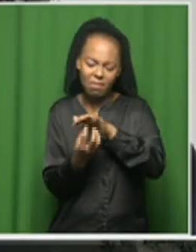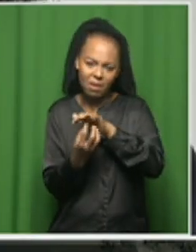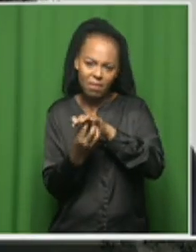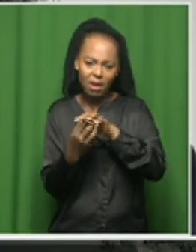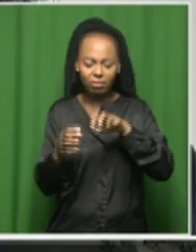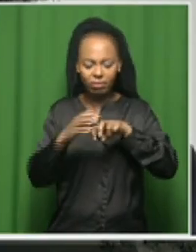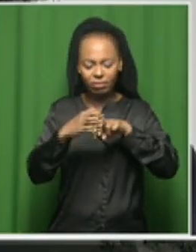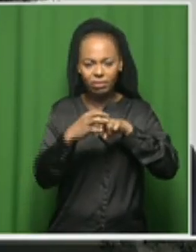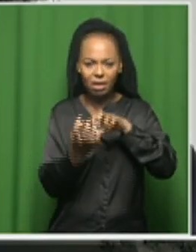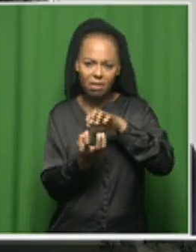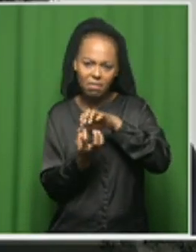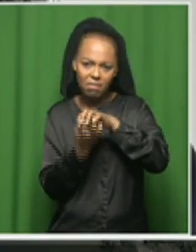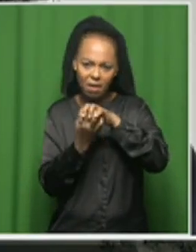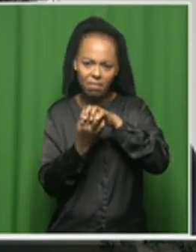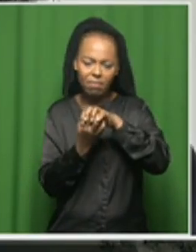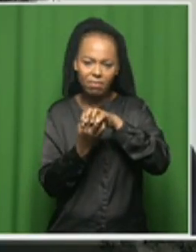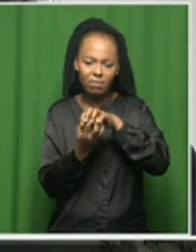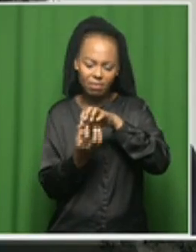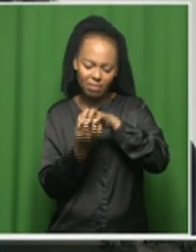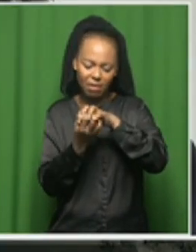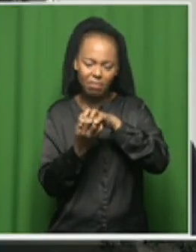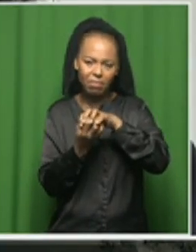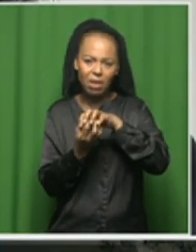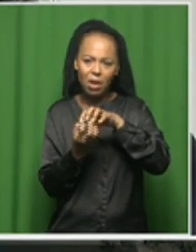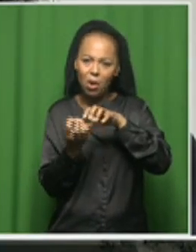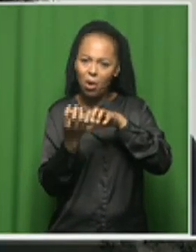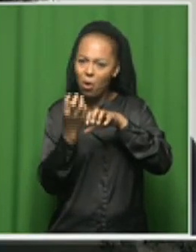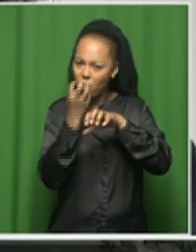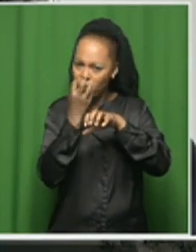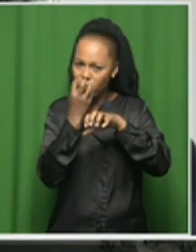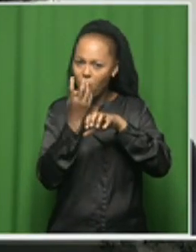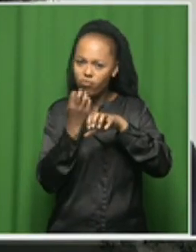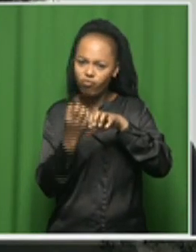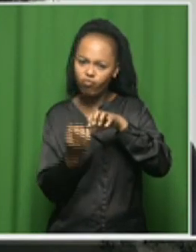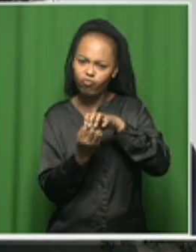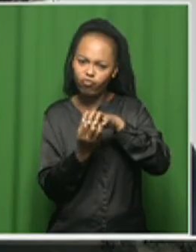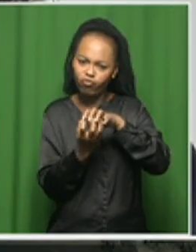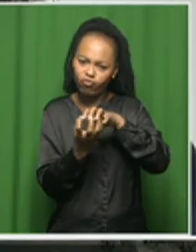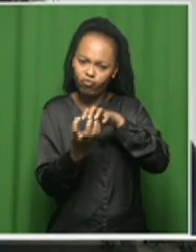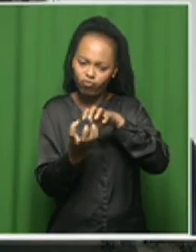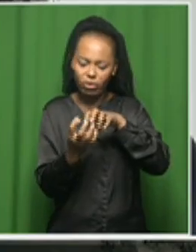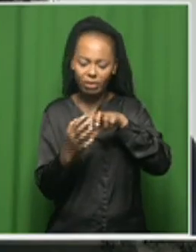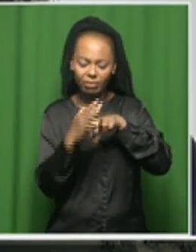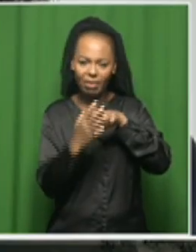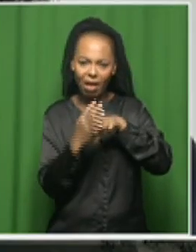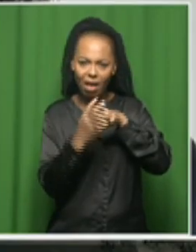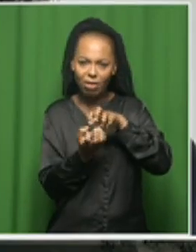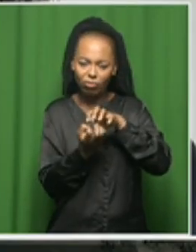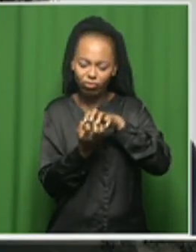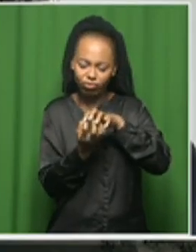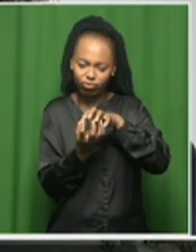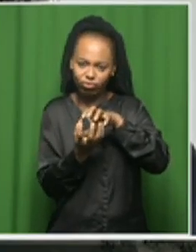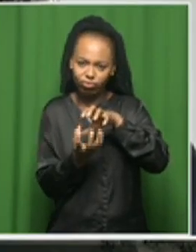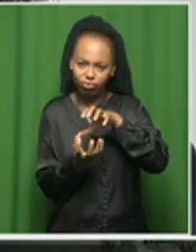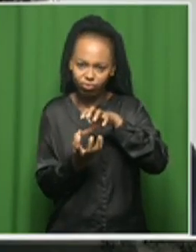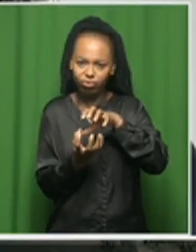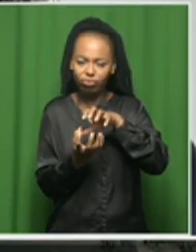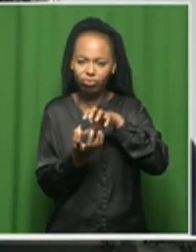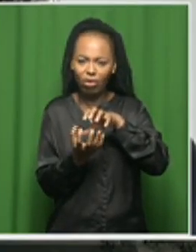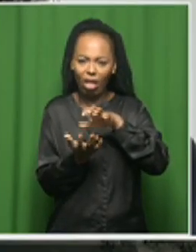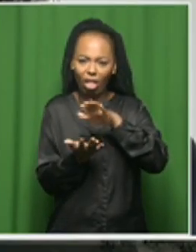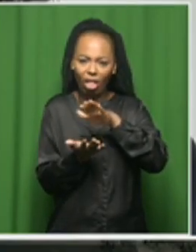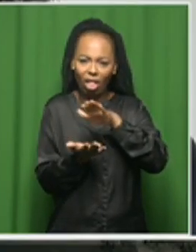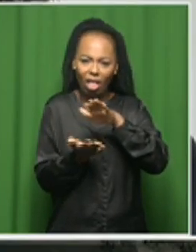higher, put ice on it, those kind of things. So if you are having a flare-up, how do we sort of get around that pain? Because it can be very,